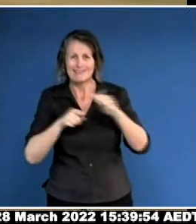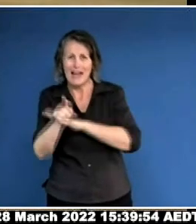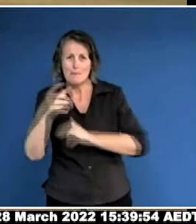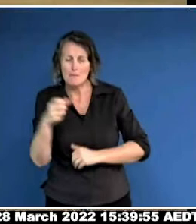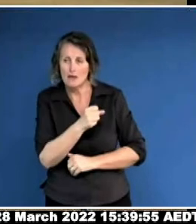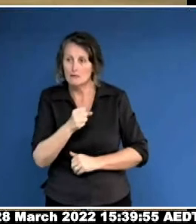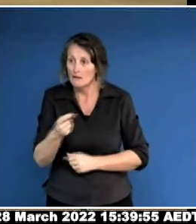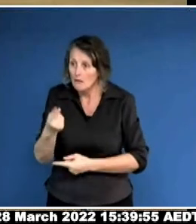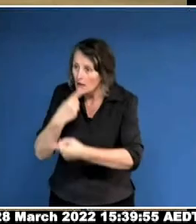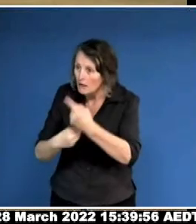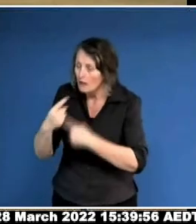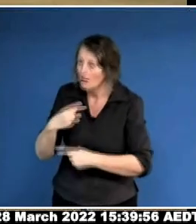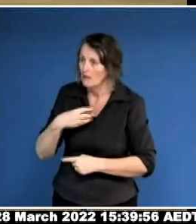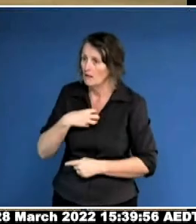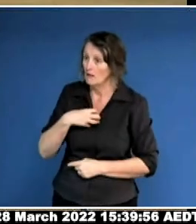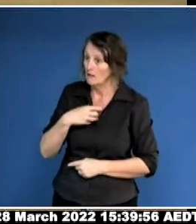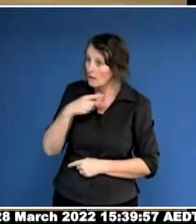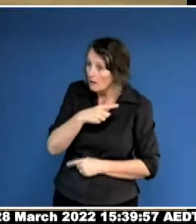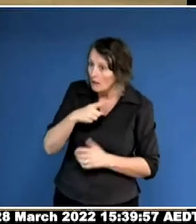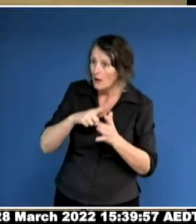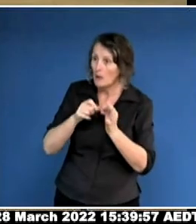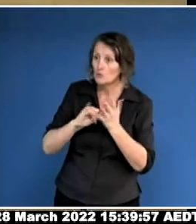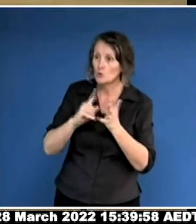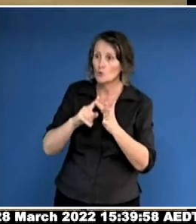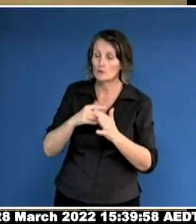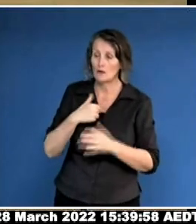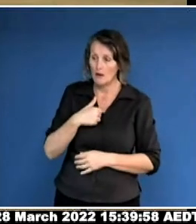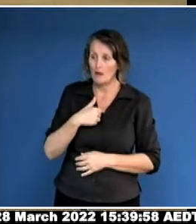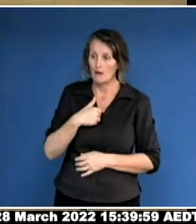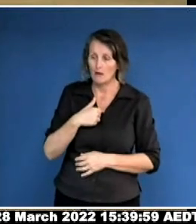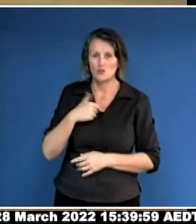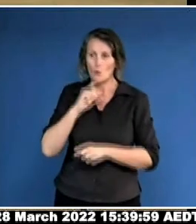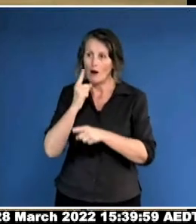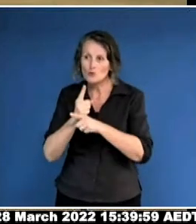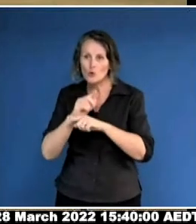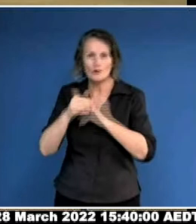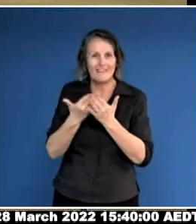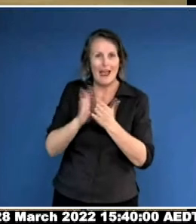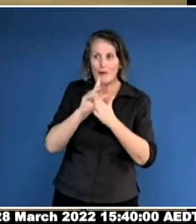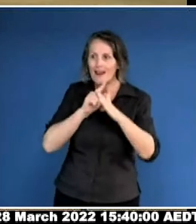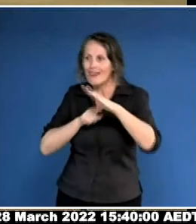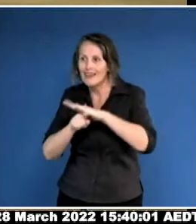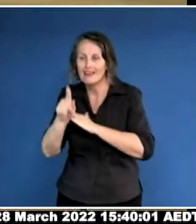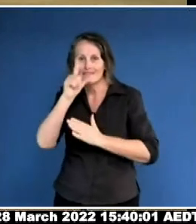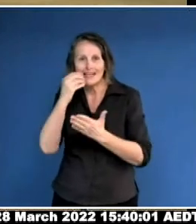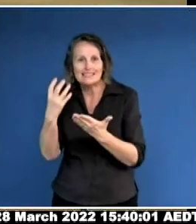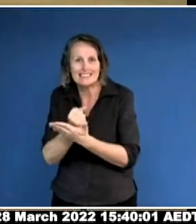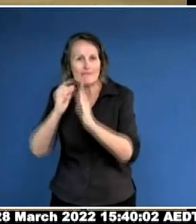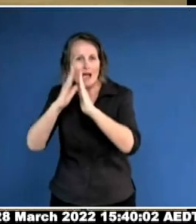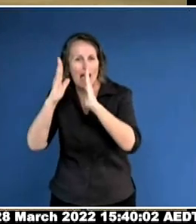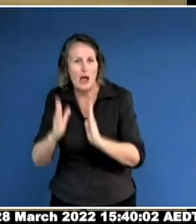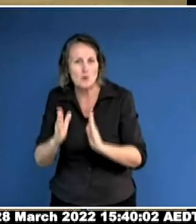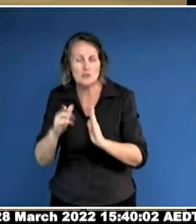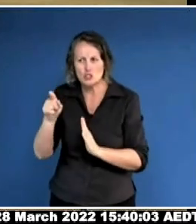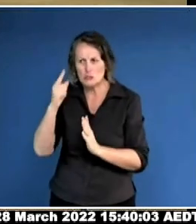I was experiencing abuse. I talked to them about safe housing and shelters. She was trying to think